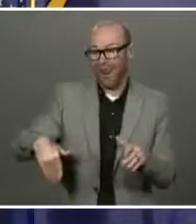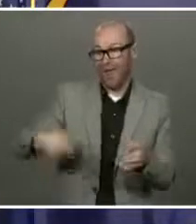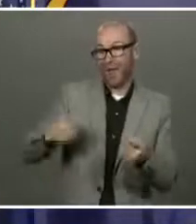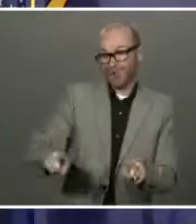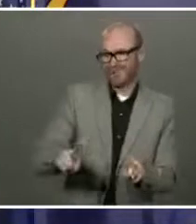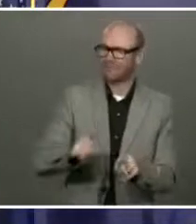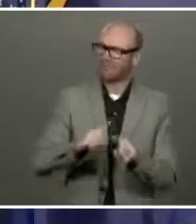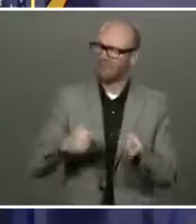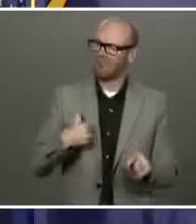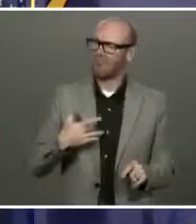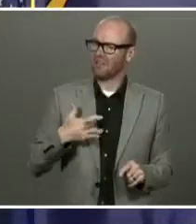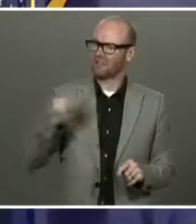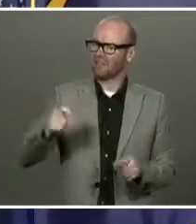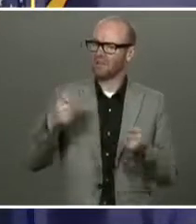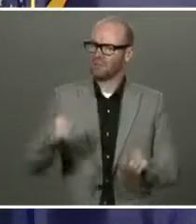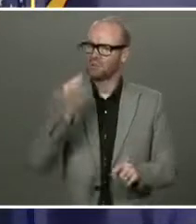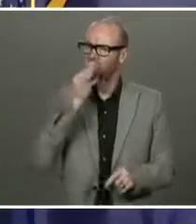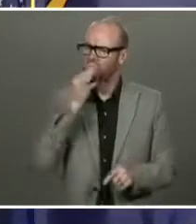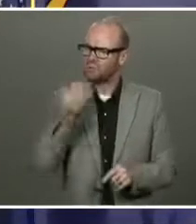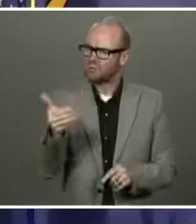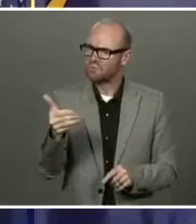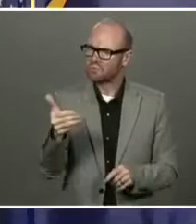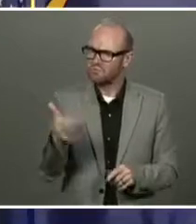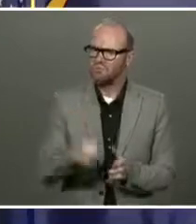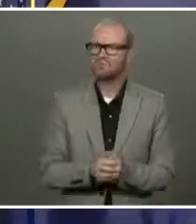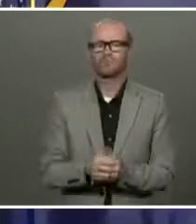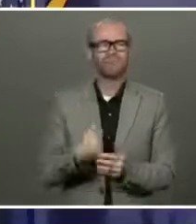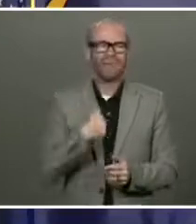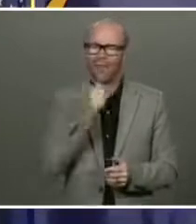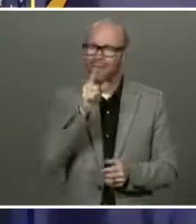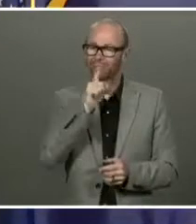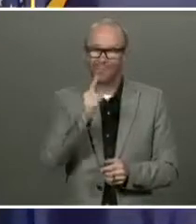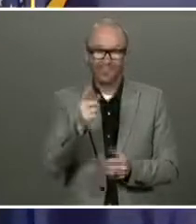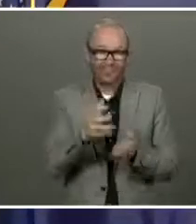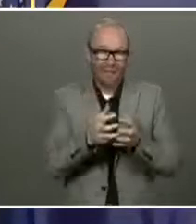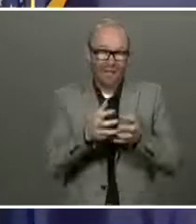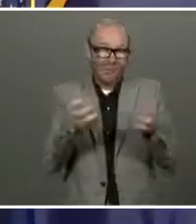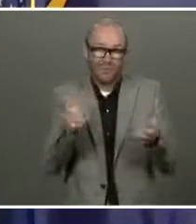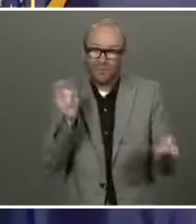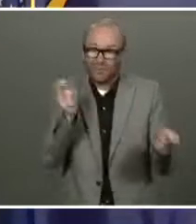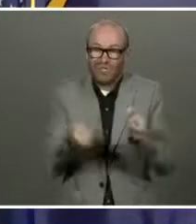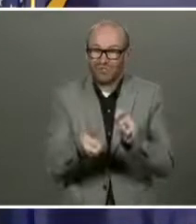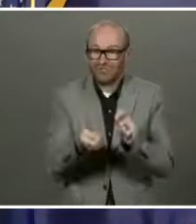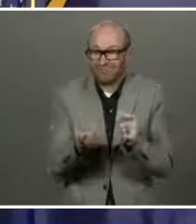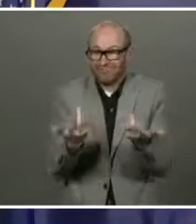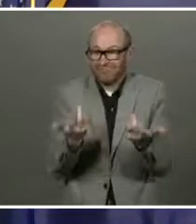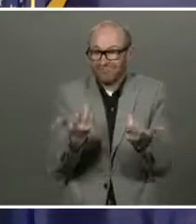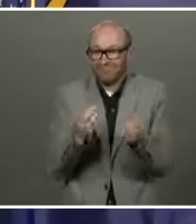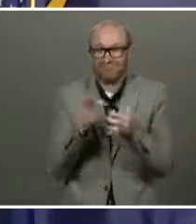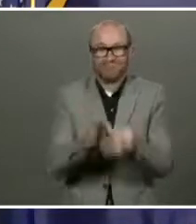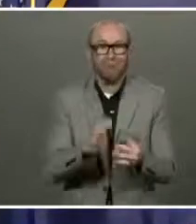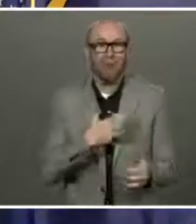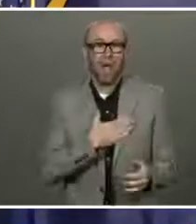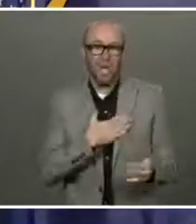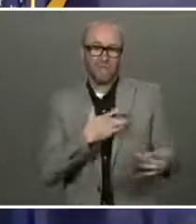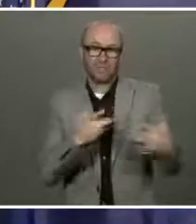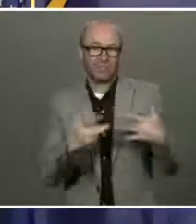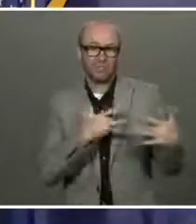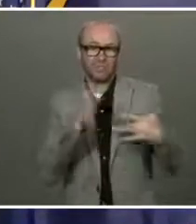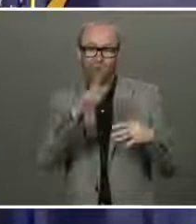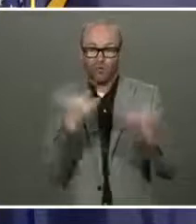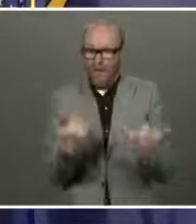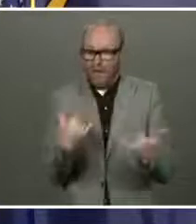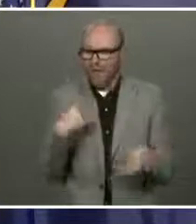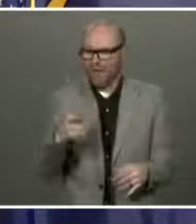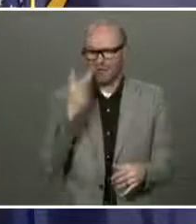needs to happen. But I don't know that anything has changed as far as the concerns that I've expressed earlier. So again, we haven't seen any